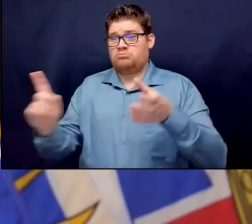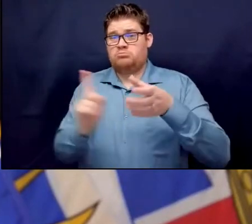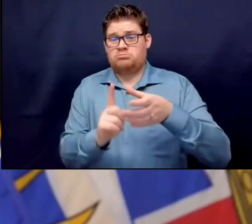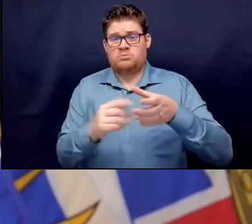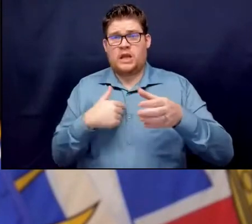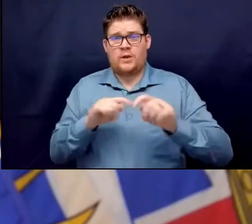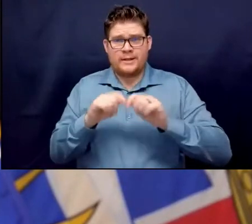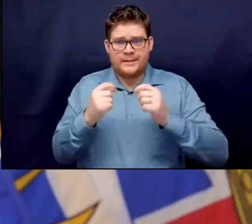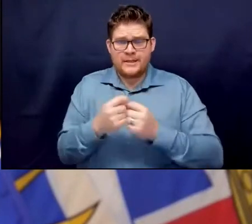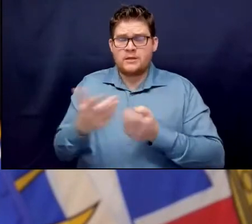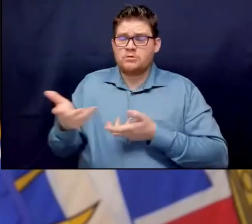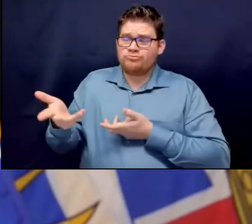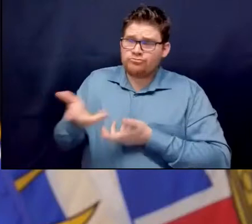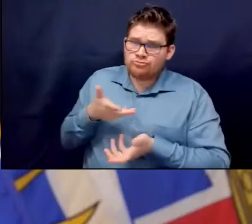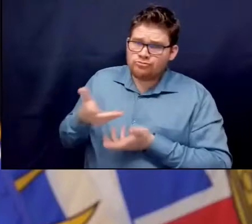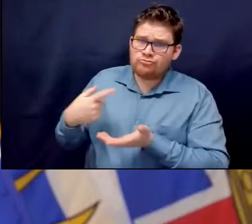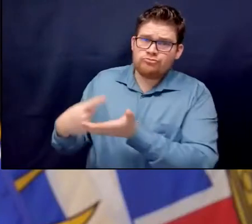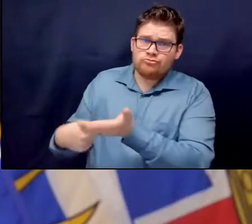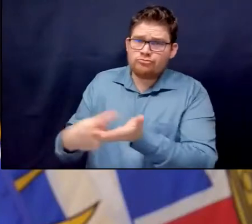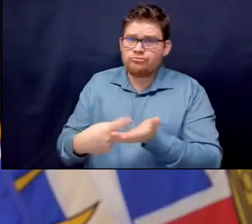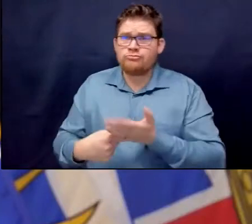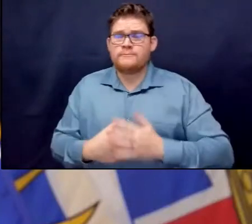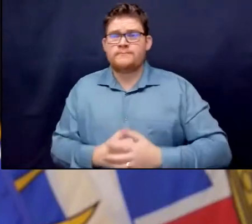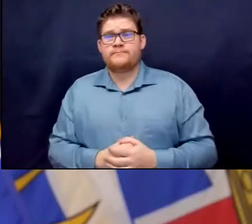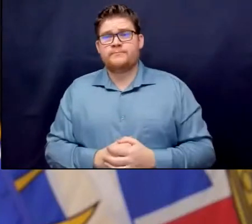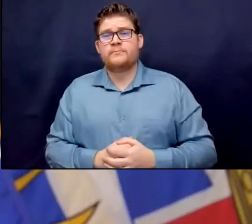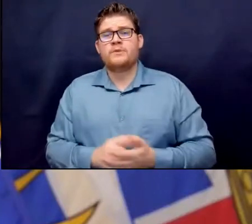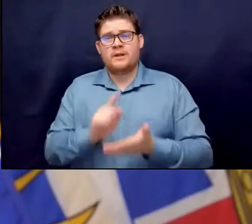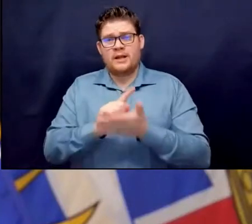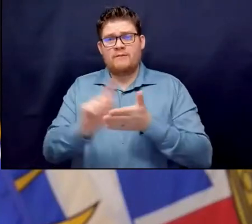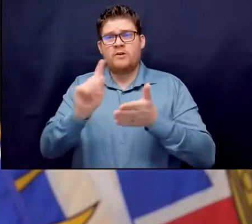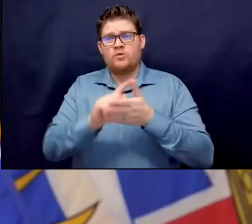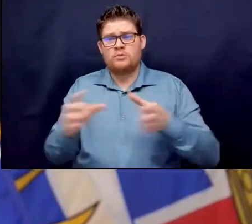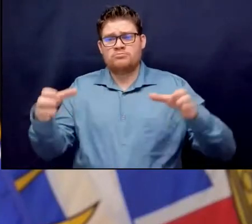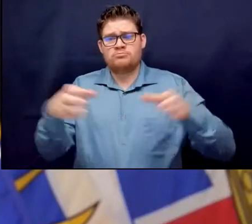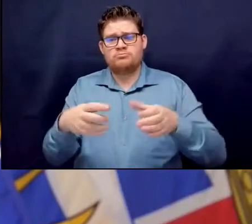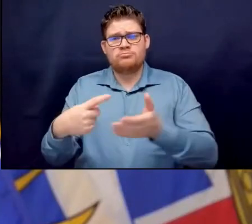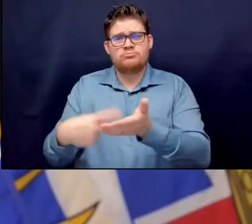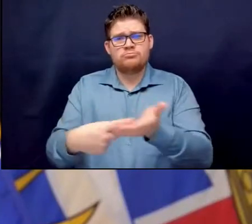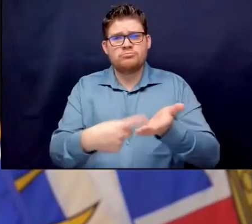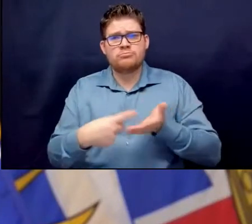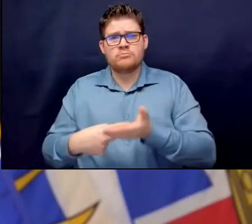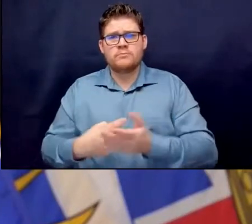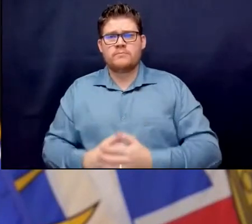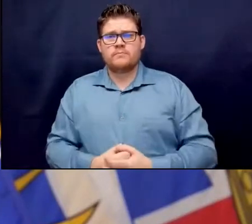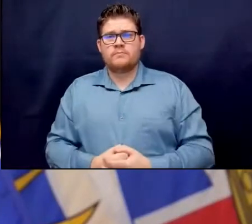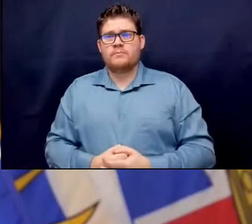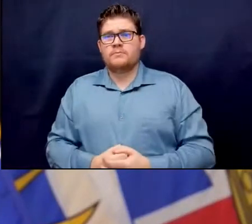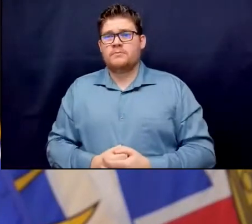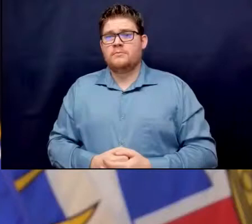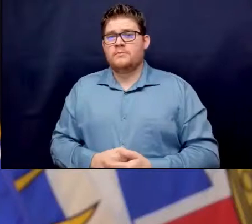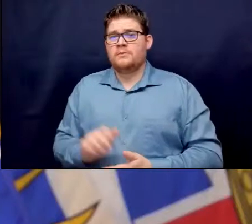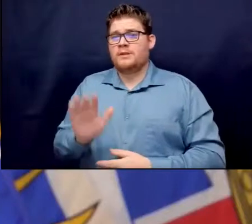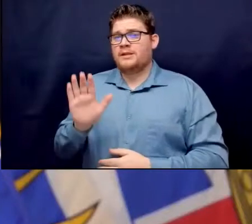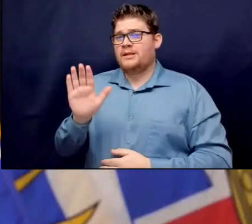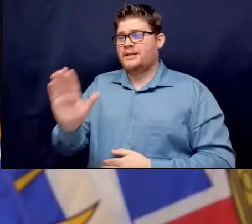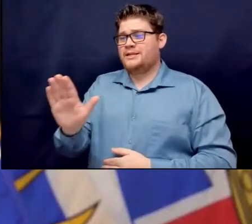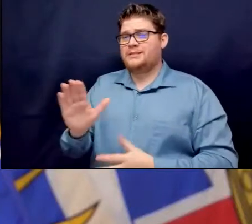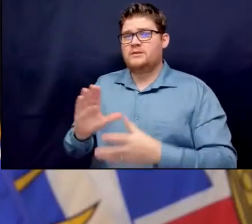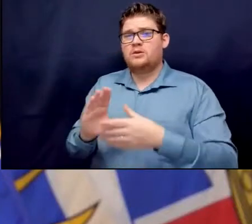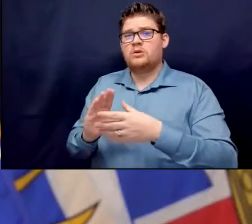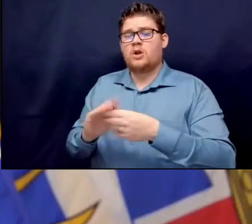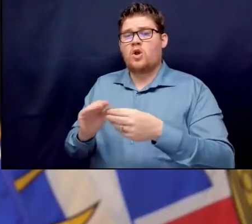So, you know, I think what he, the presentation he was giving to other healthcare workers